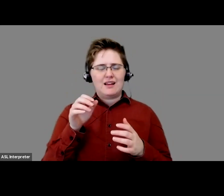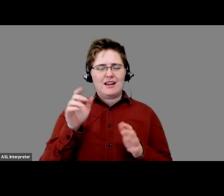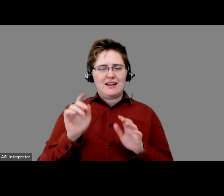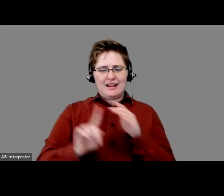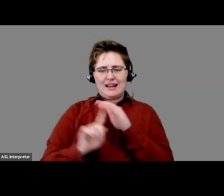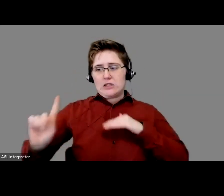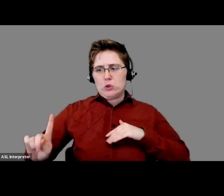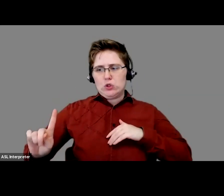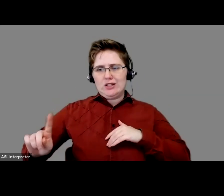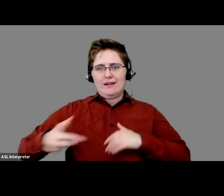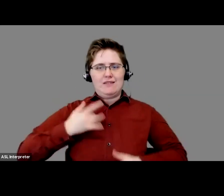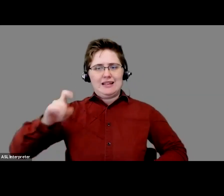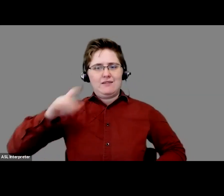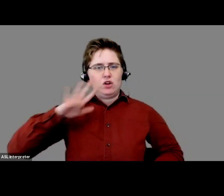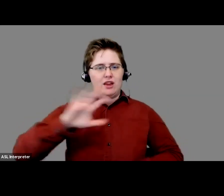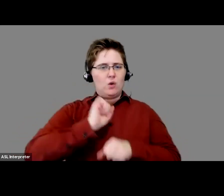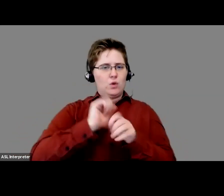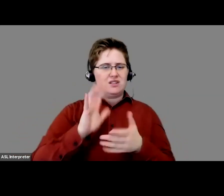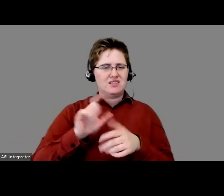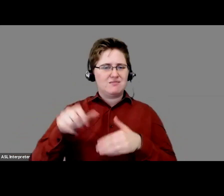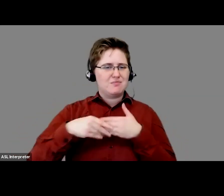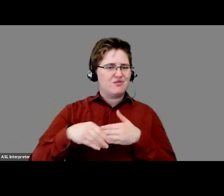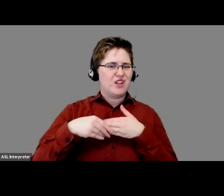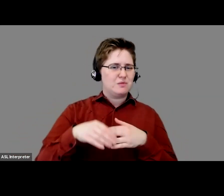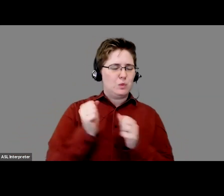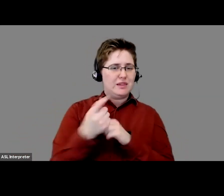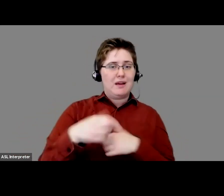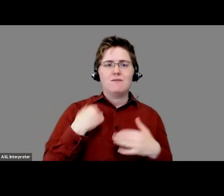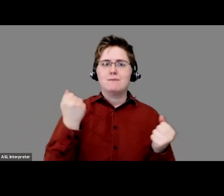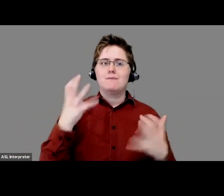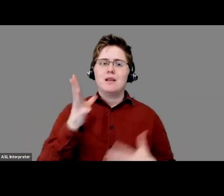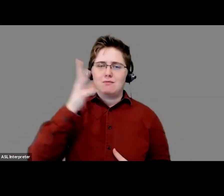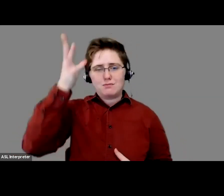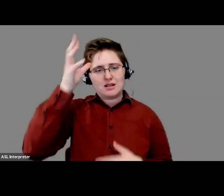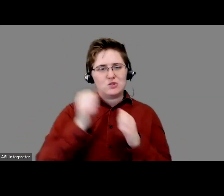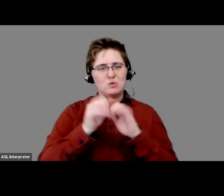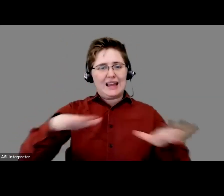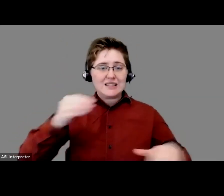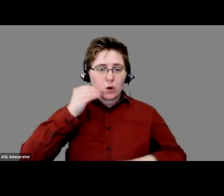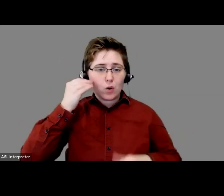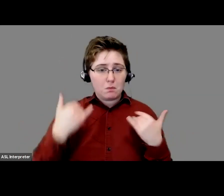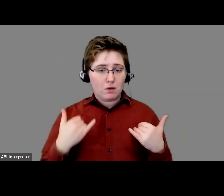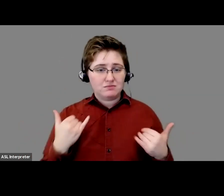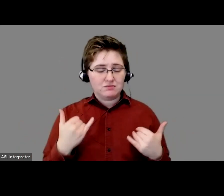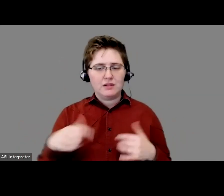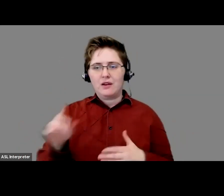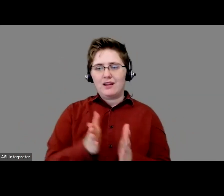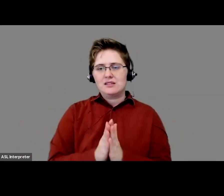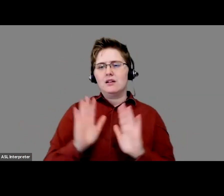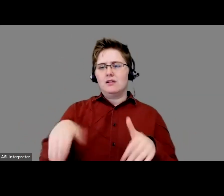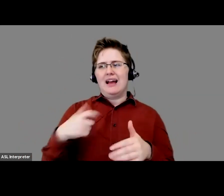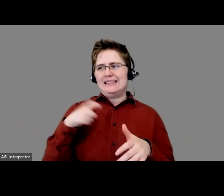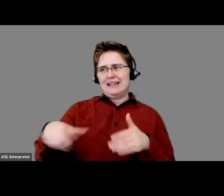experiencing a need for their employers to be flexible. We have a lot of parents who have kids at home right now, and they're asking for a level